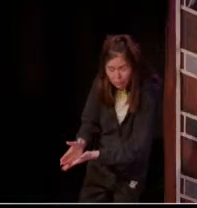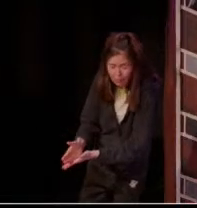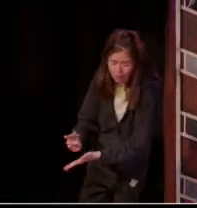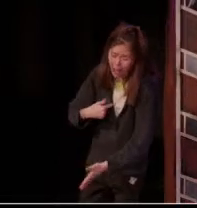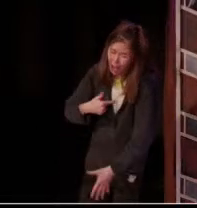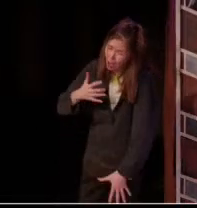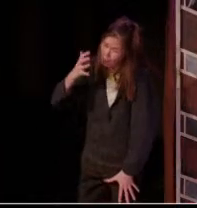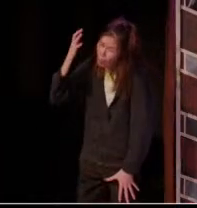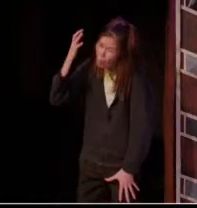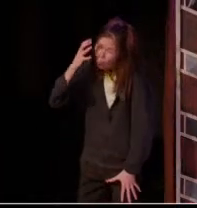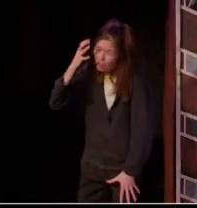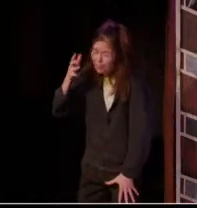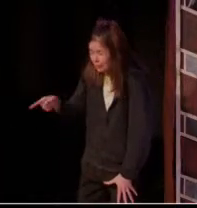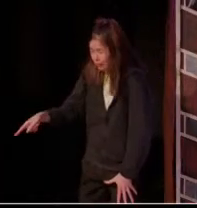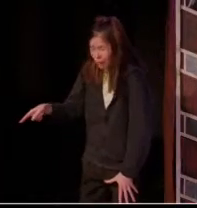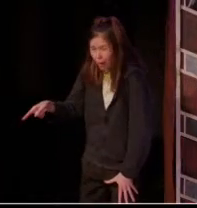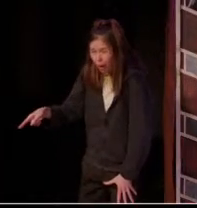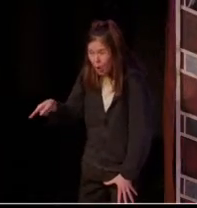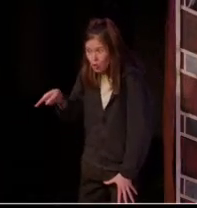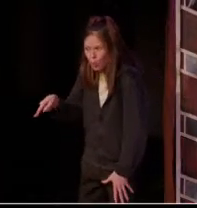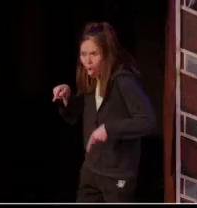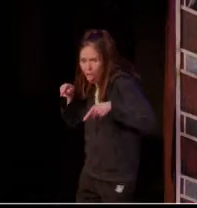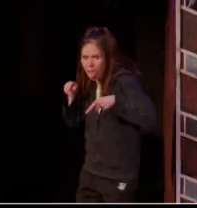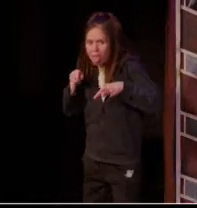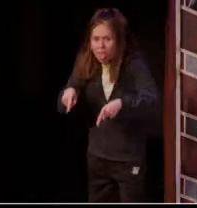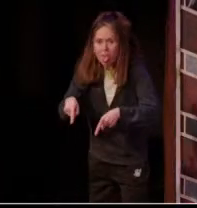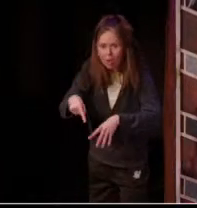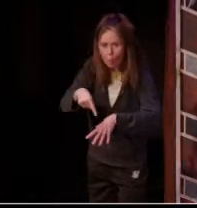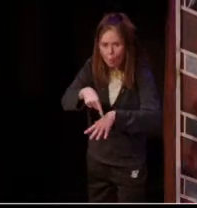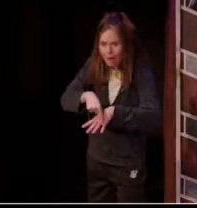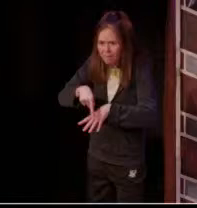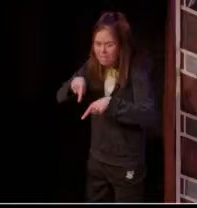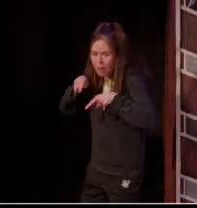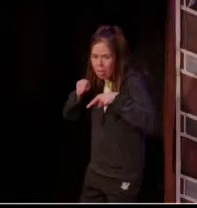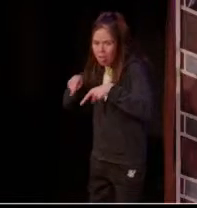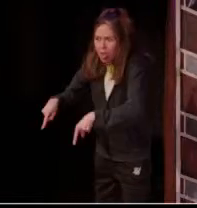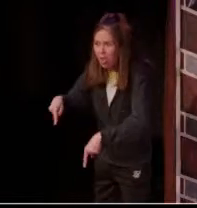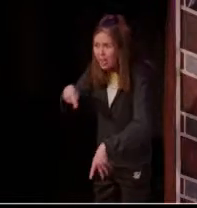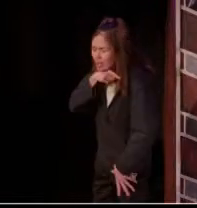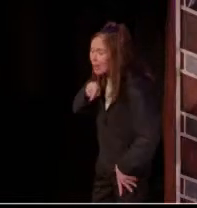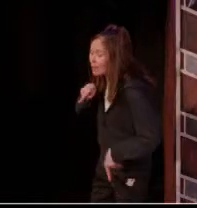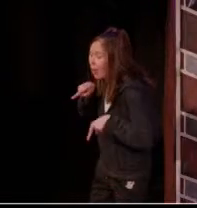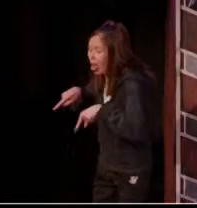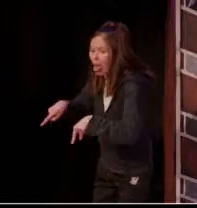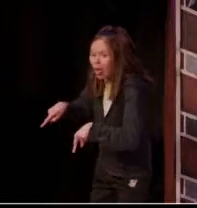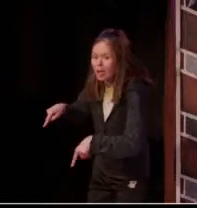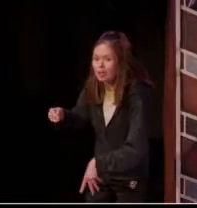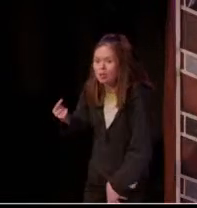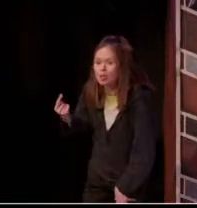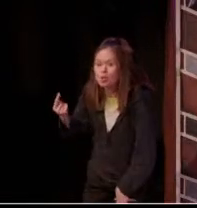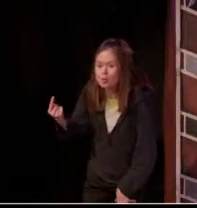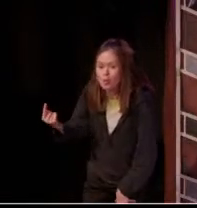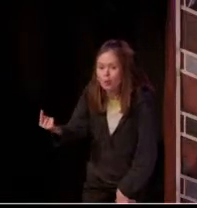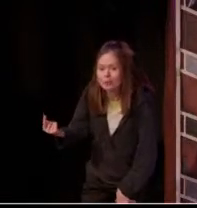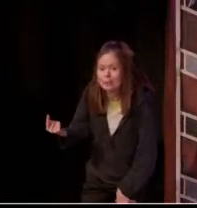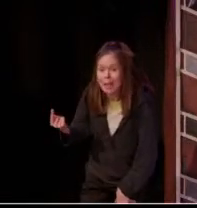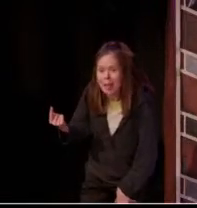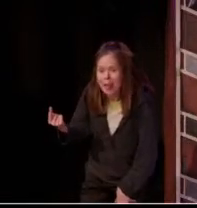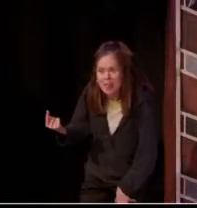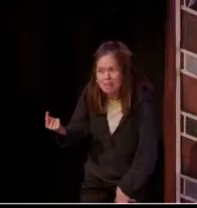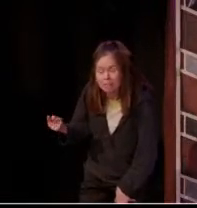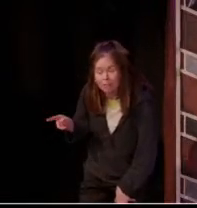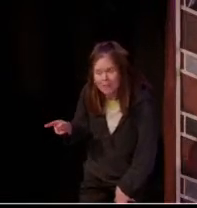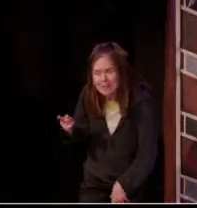yourself, your wife, your son. I would my life lay down, and I will do